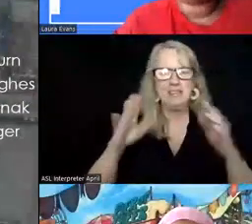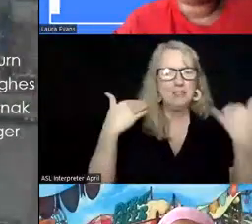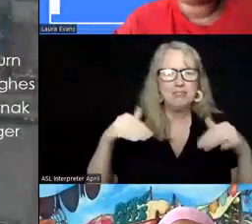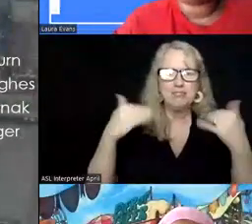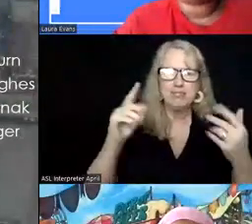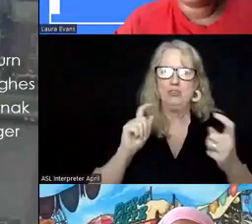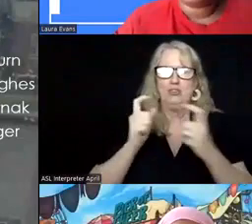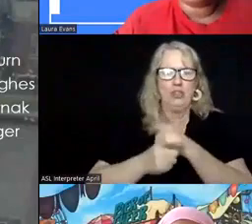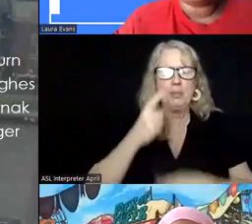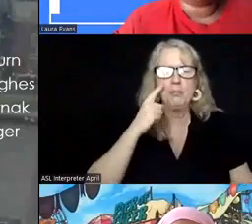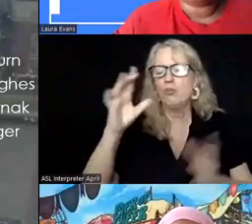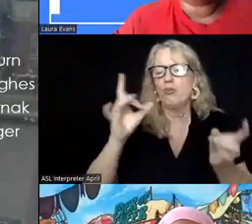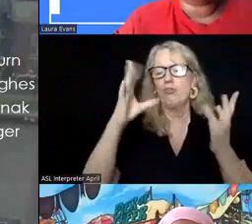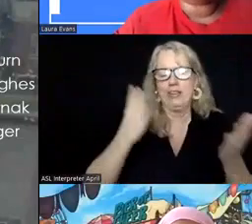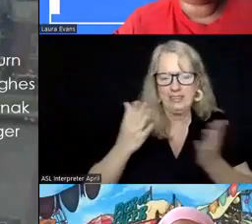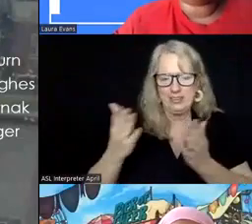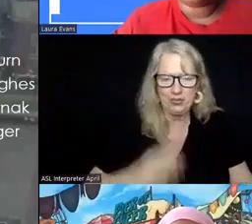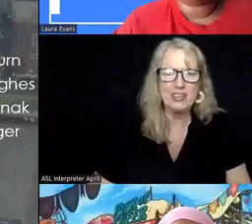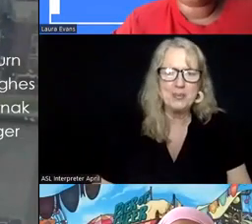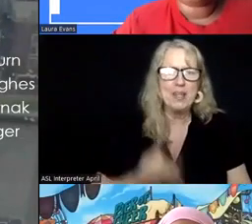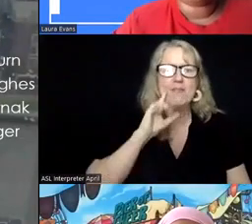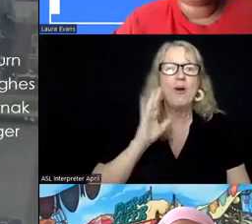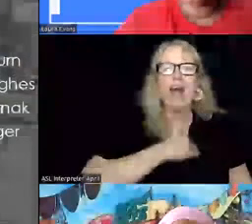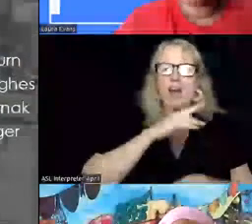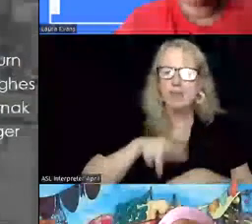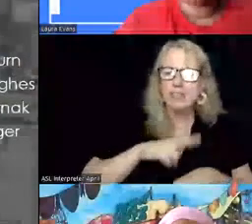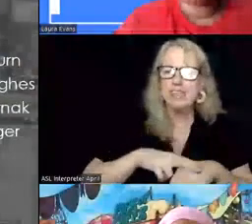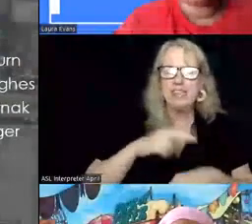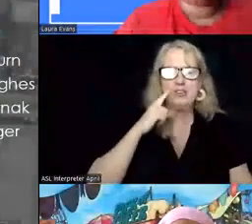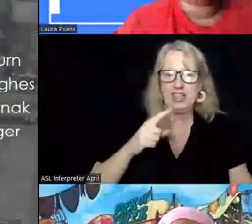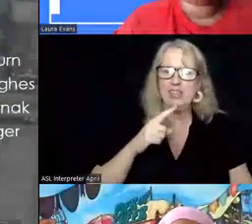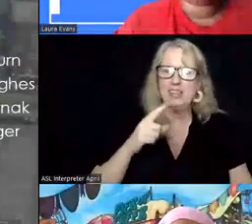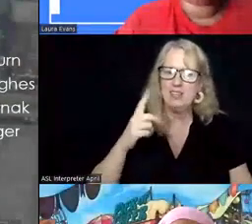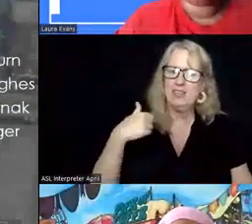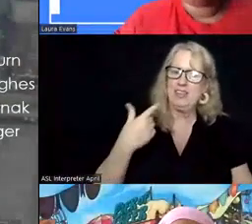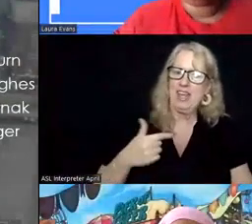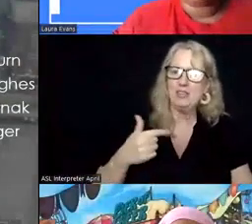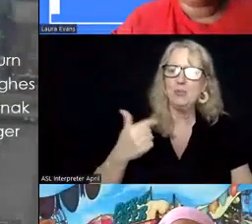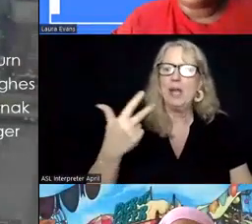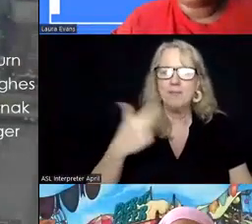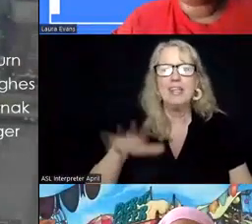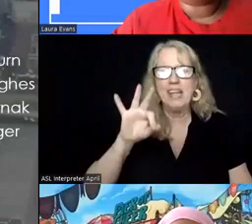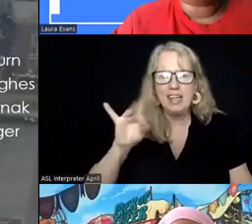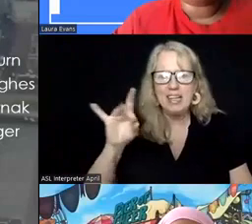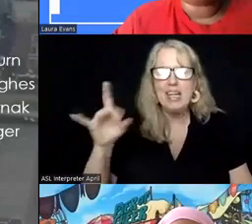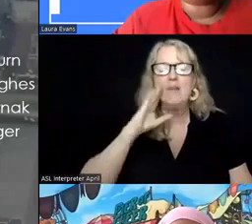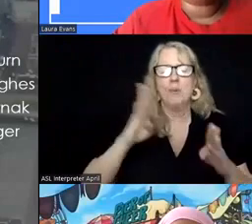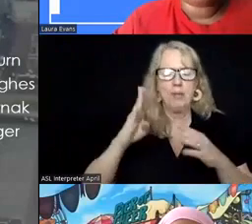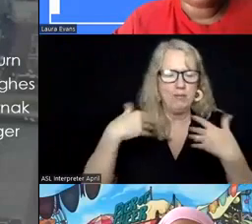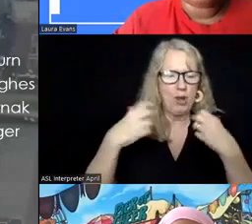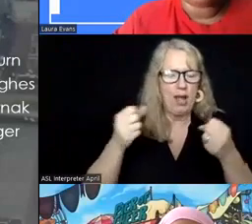for crisis services in our nation, really. Three-digit dialing number for behavioral health, mental